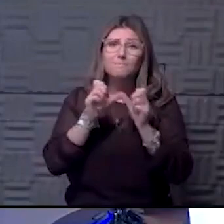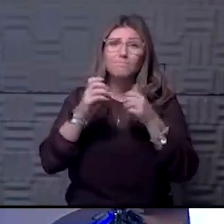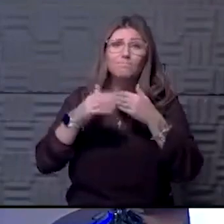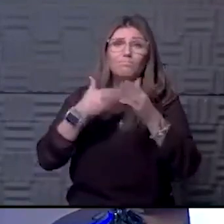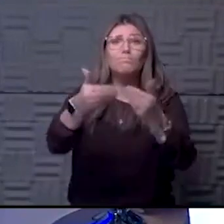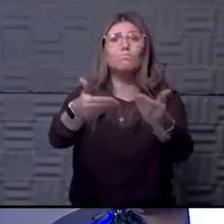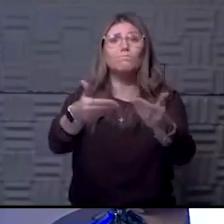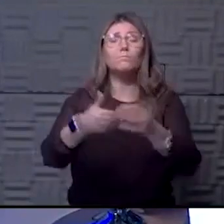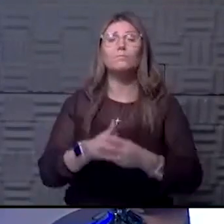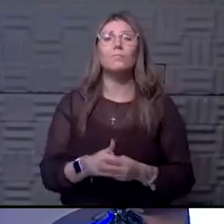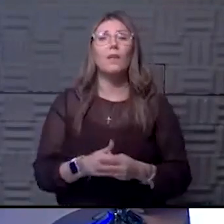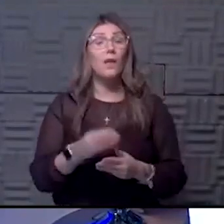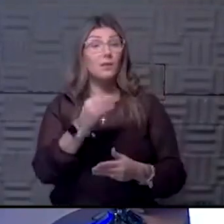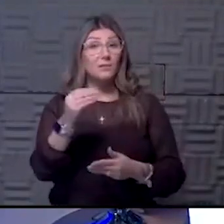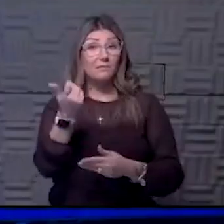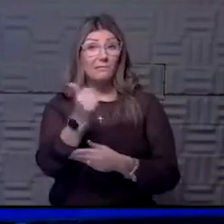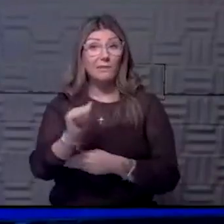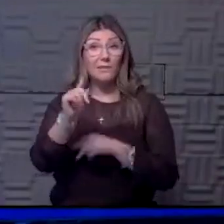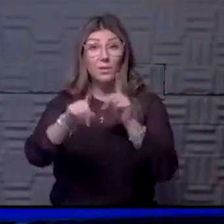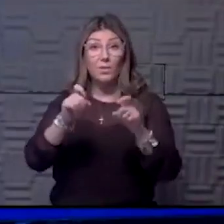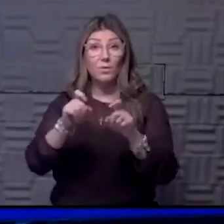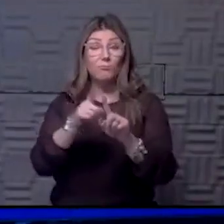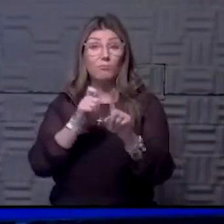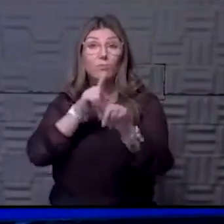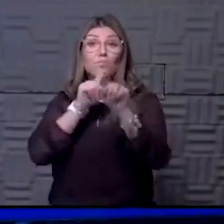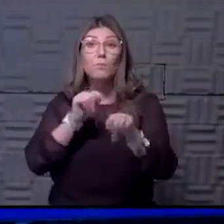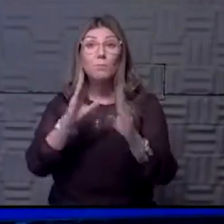see if there are questions from reporters out there first.